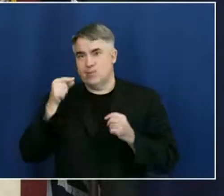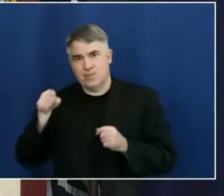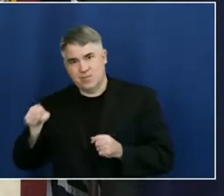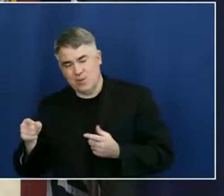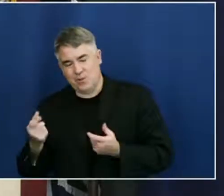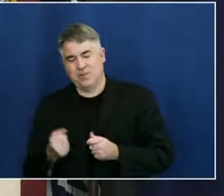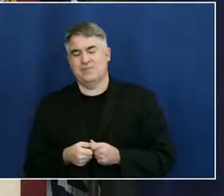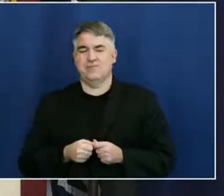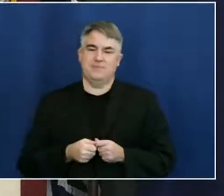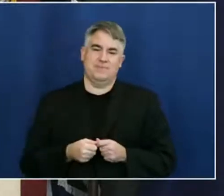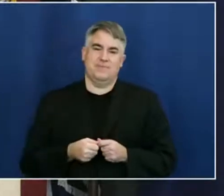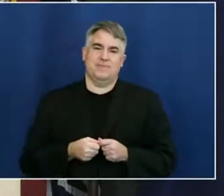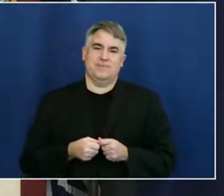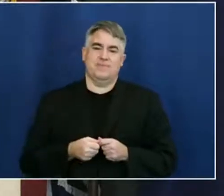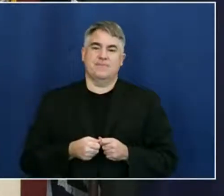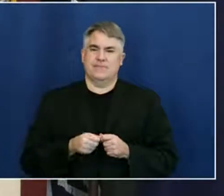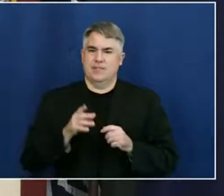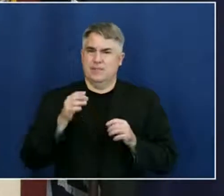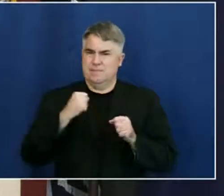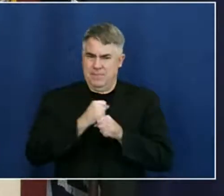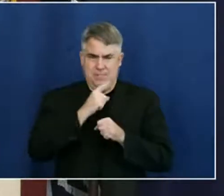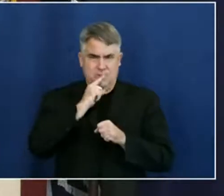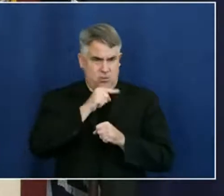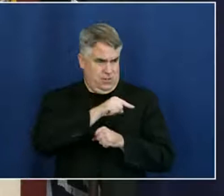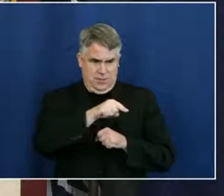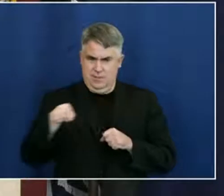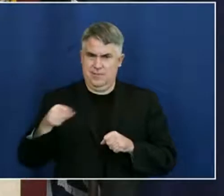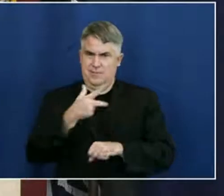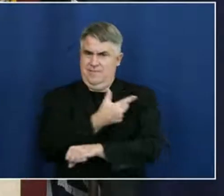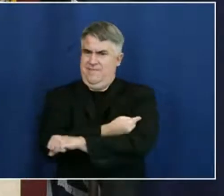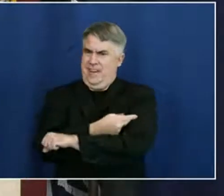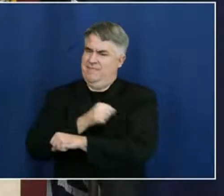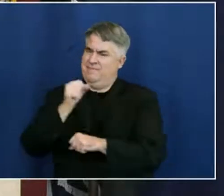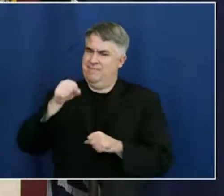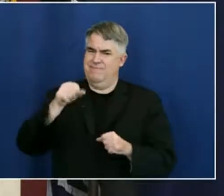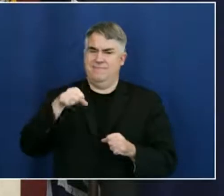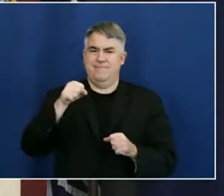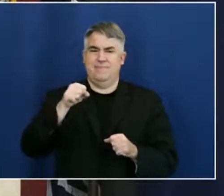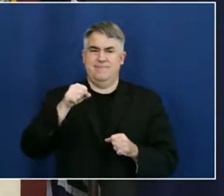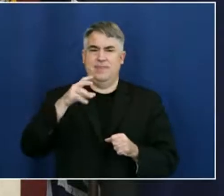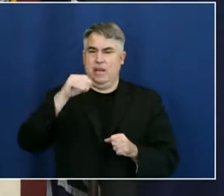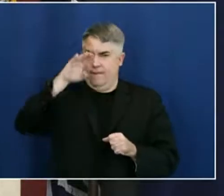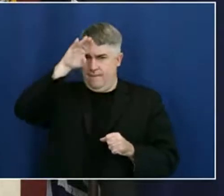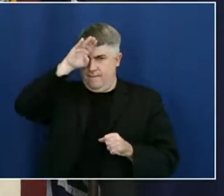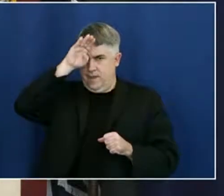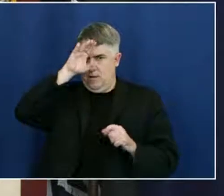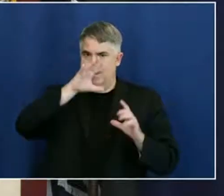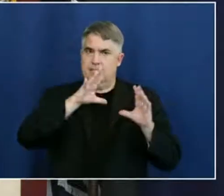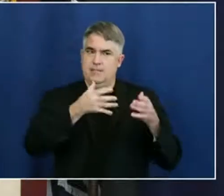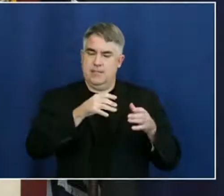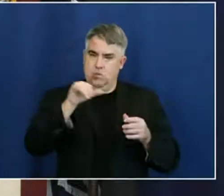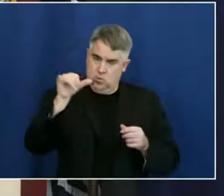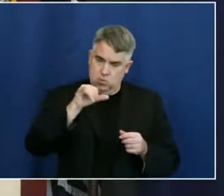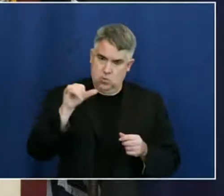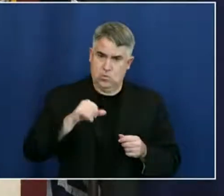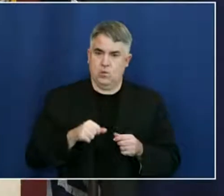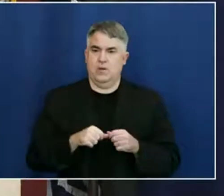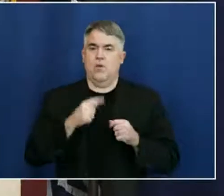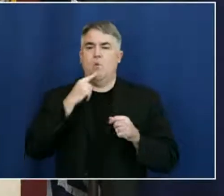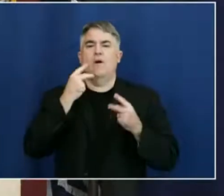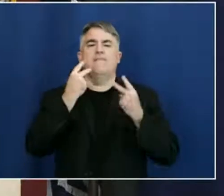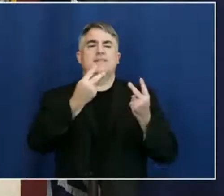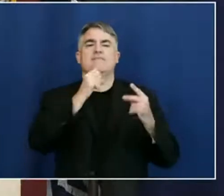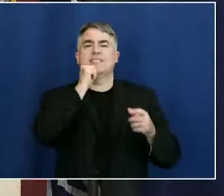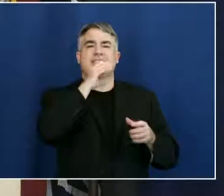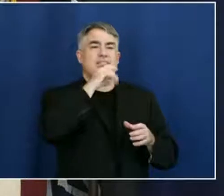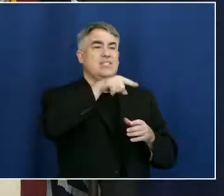again, to build out dedicated capacity for them. And then finally, our CAL FIRE teams that have been going out to long-term care and skilled nursing facilities, those will be